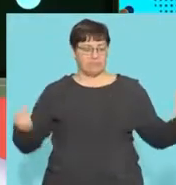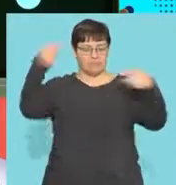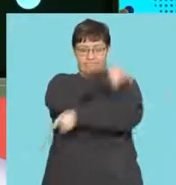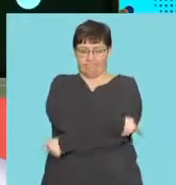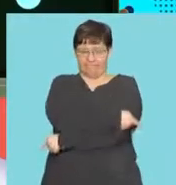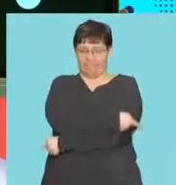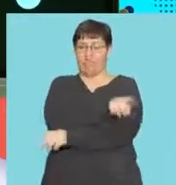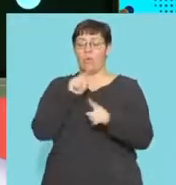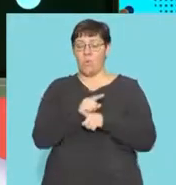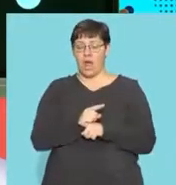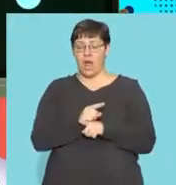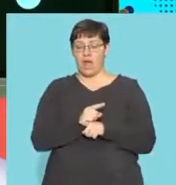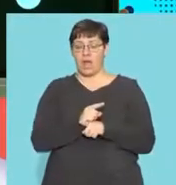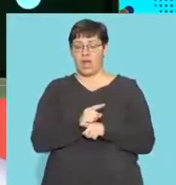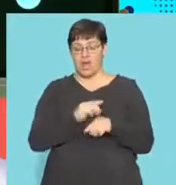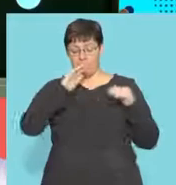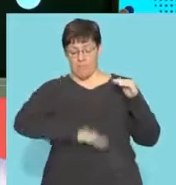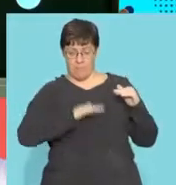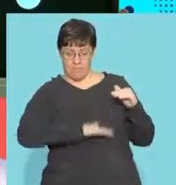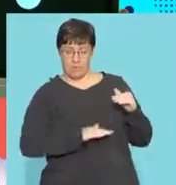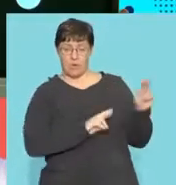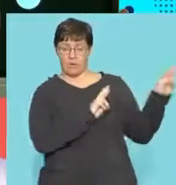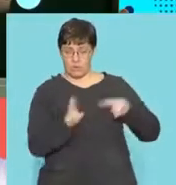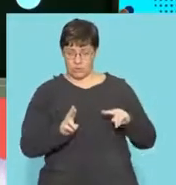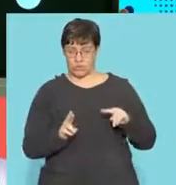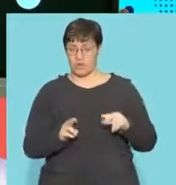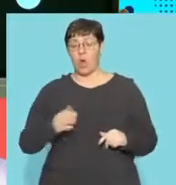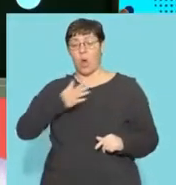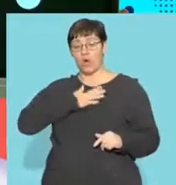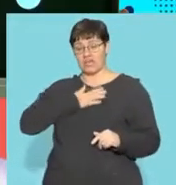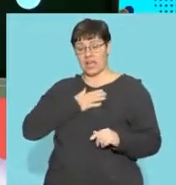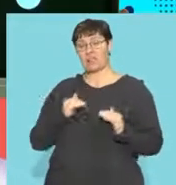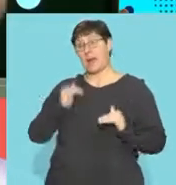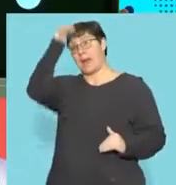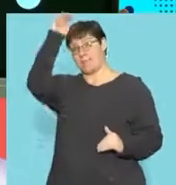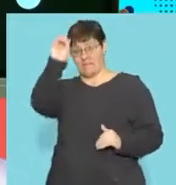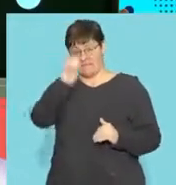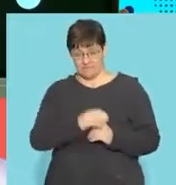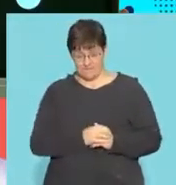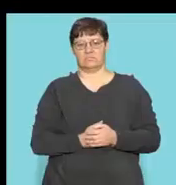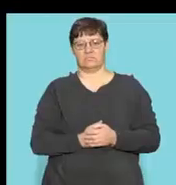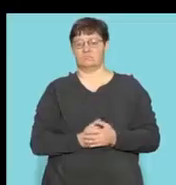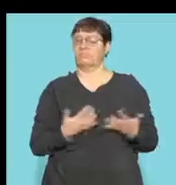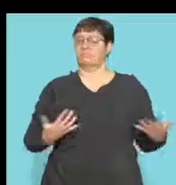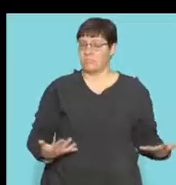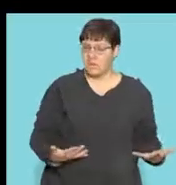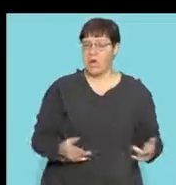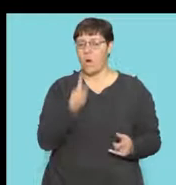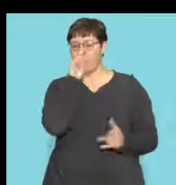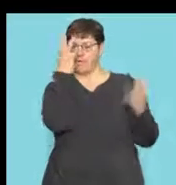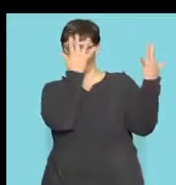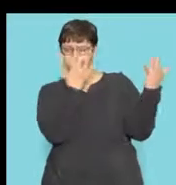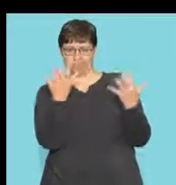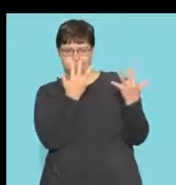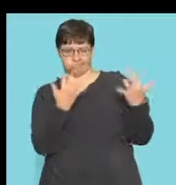way down, with the reducing agent down at the bottom on the right-hand side and the oxidizing agent up at the top.